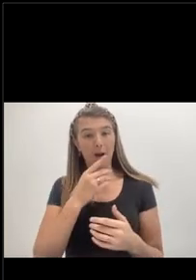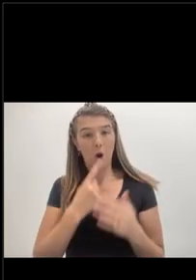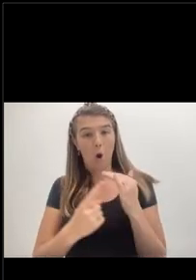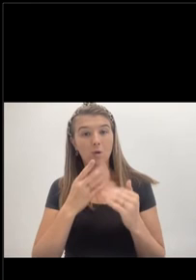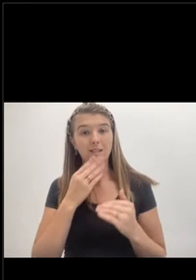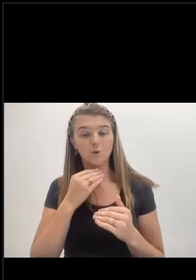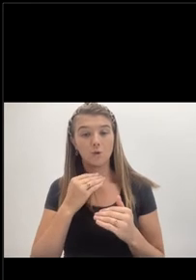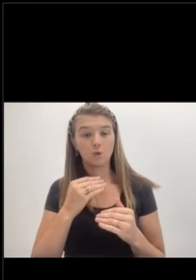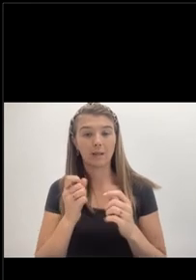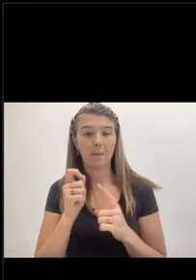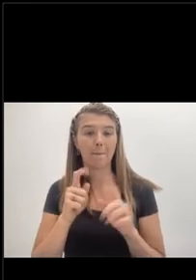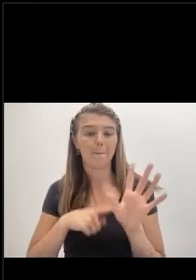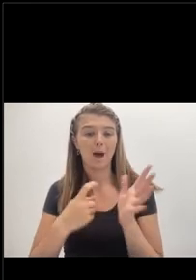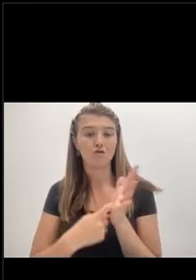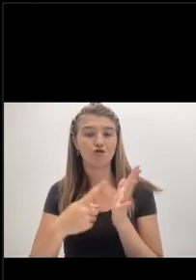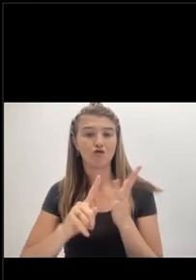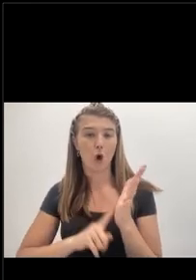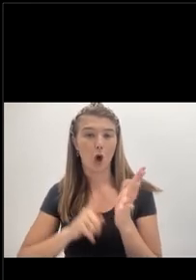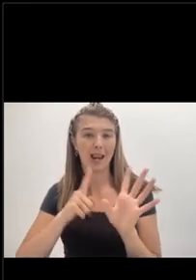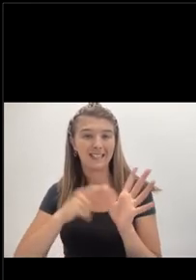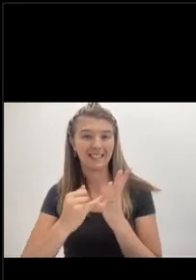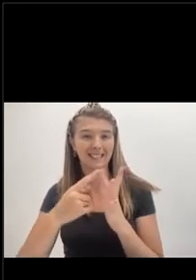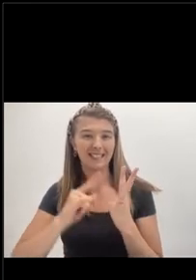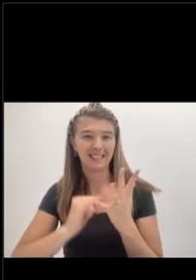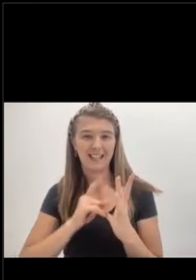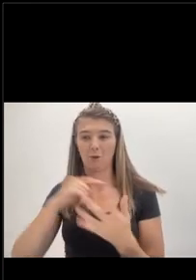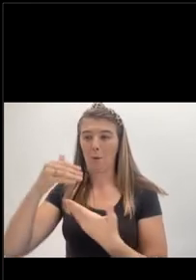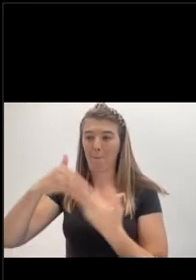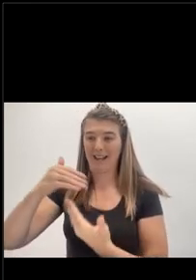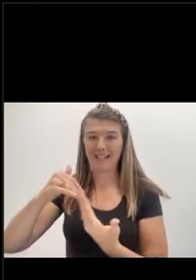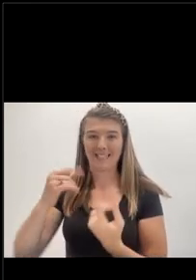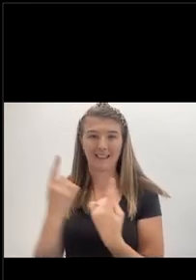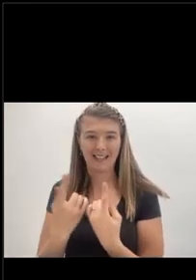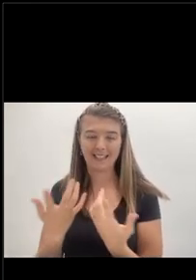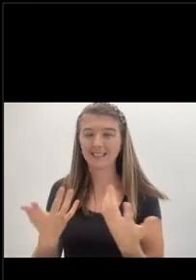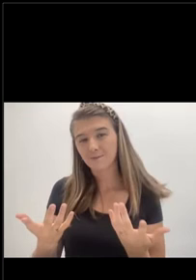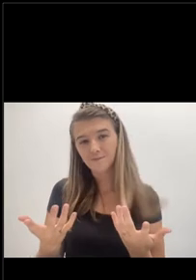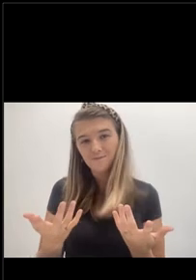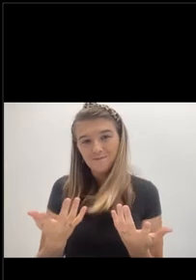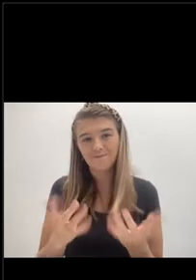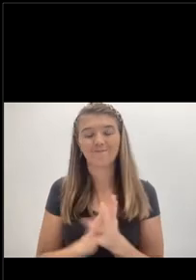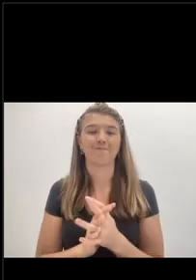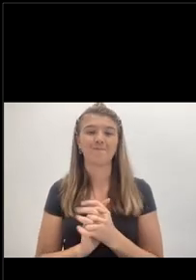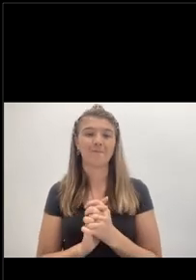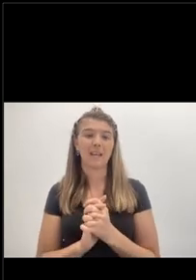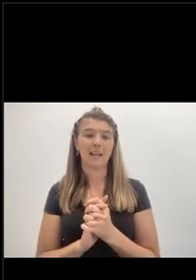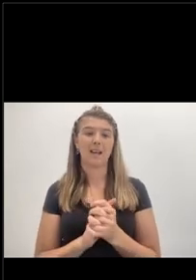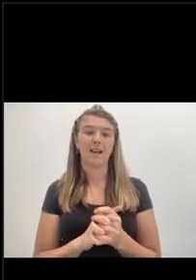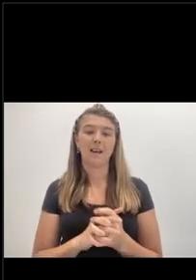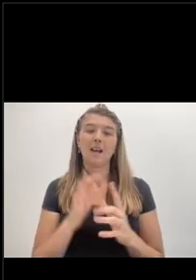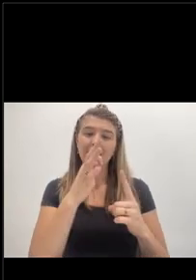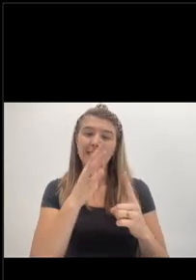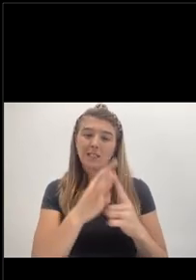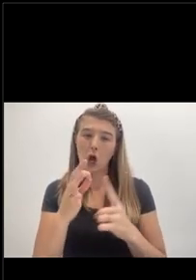cases. But you can also see that for certain cases, the CO2 footprint